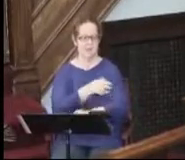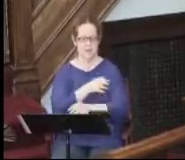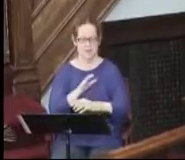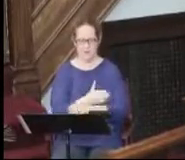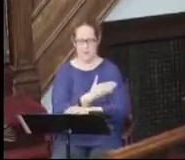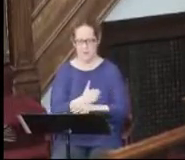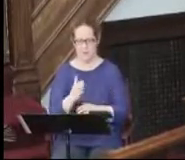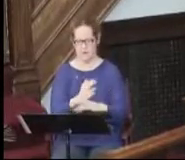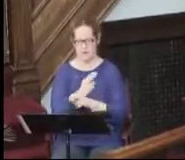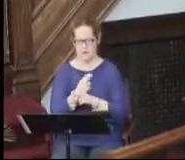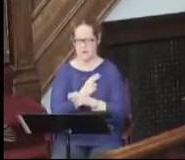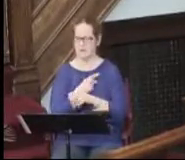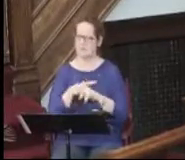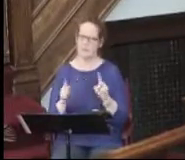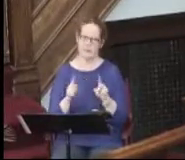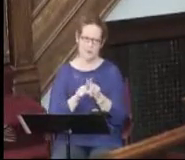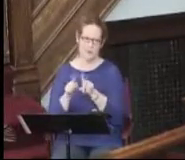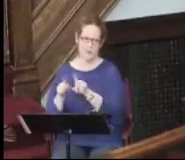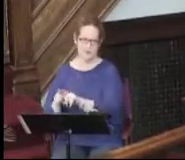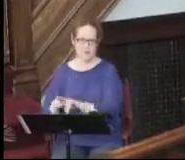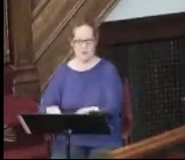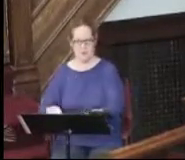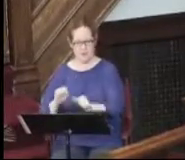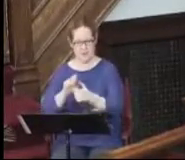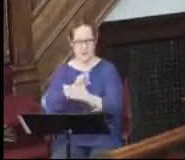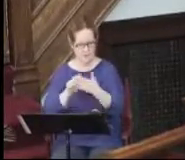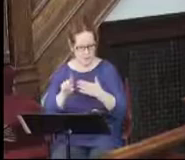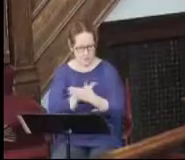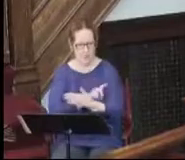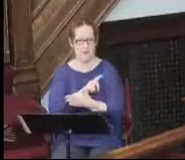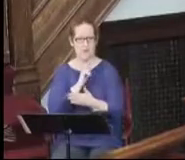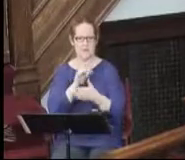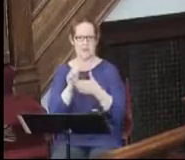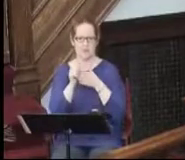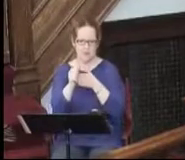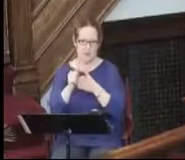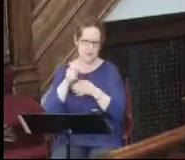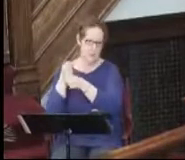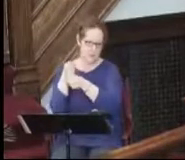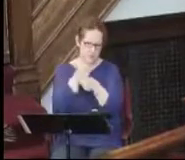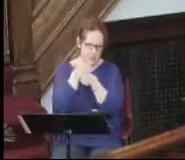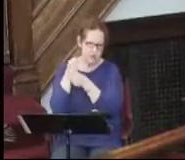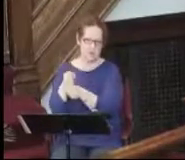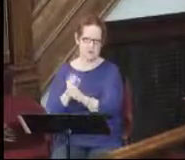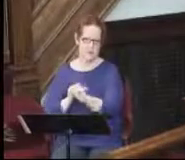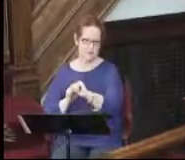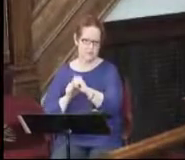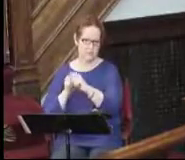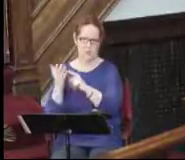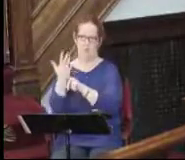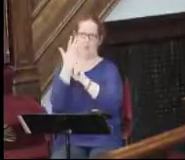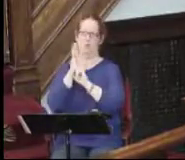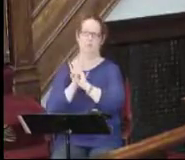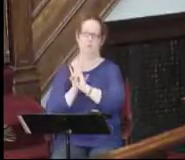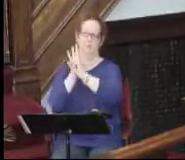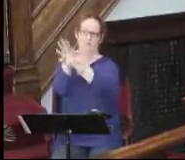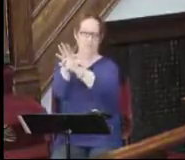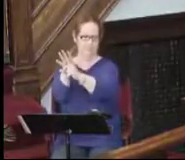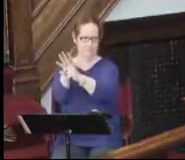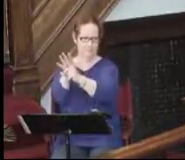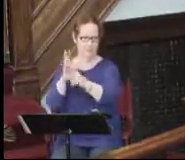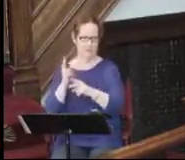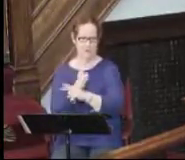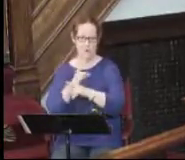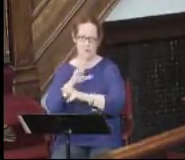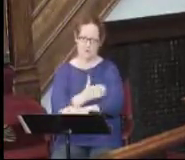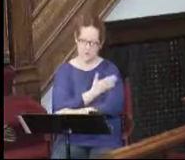faith, but have also taken on racism and led demonstrations and stood up against oppression and used